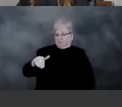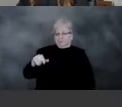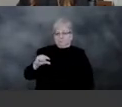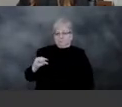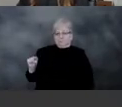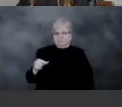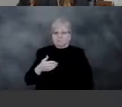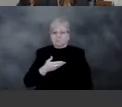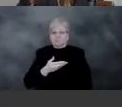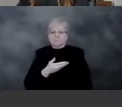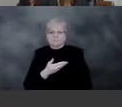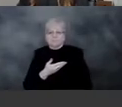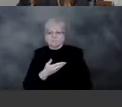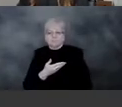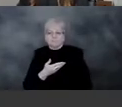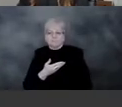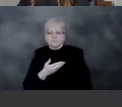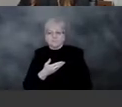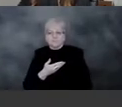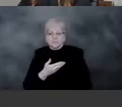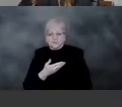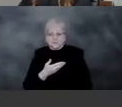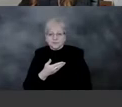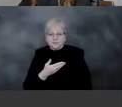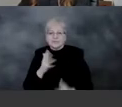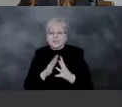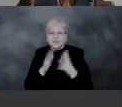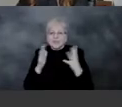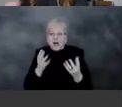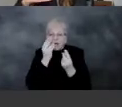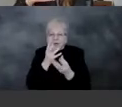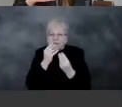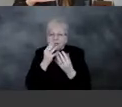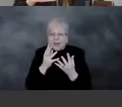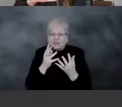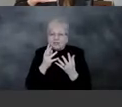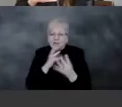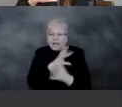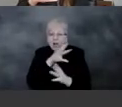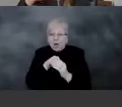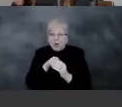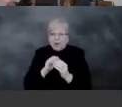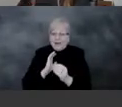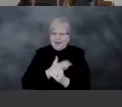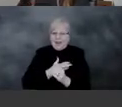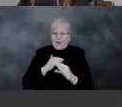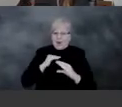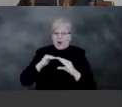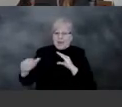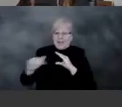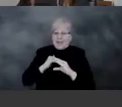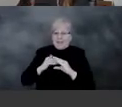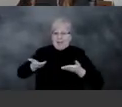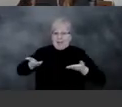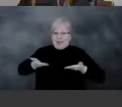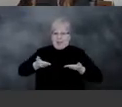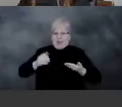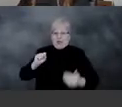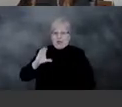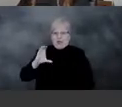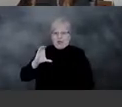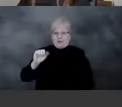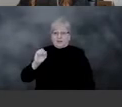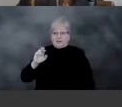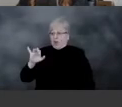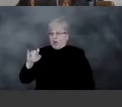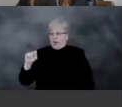Clicking this icon will have a lot of information including our email at Skerritt group if you have any technical questions that